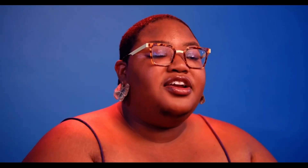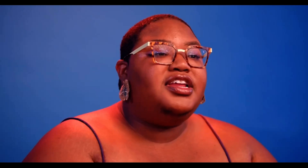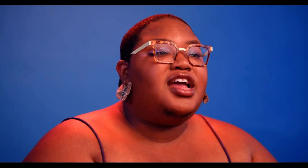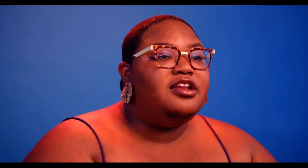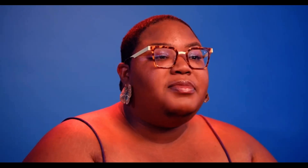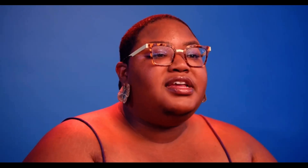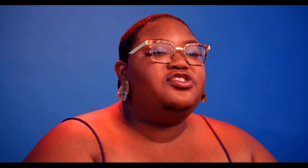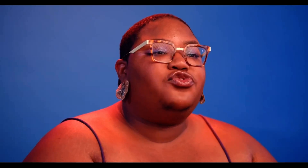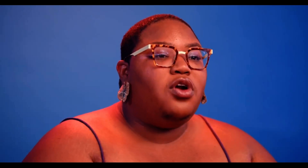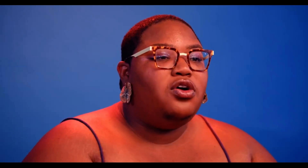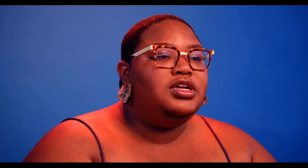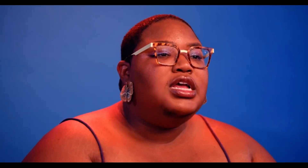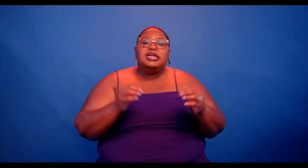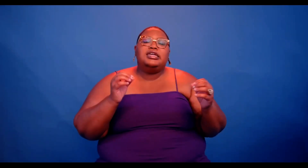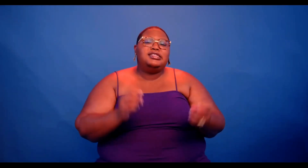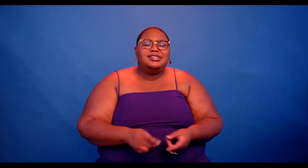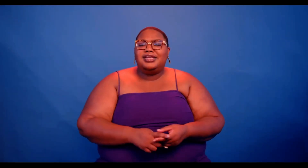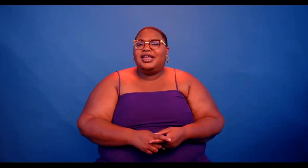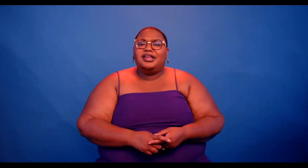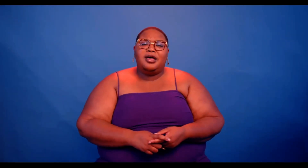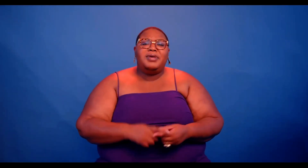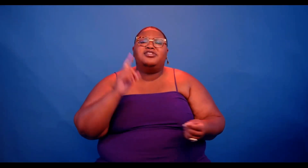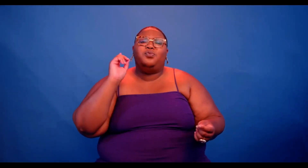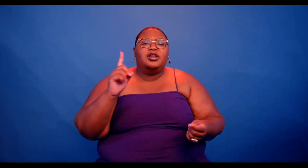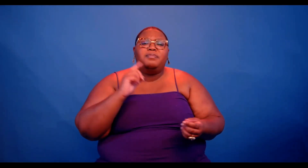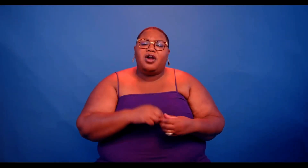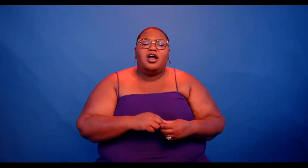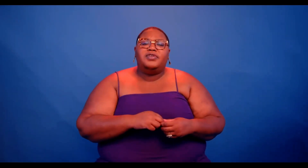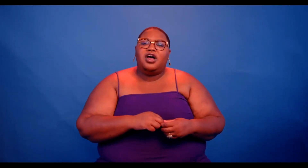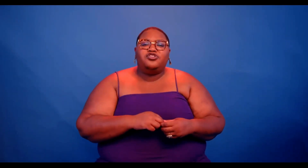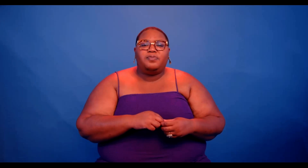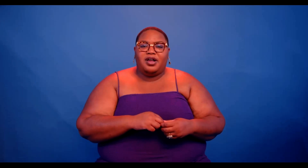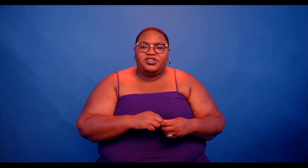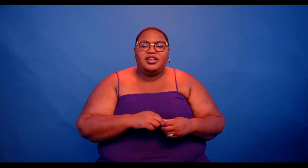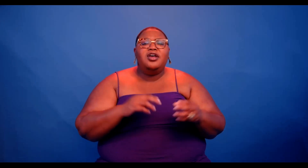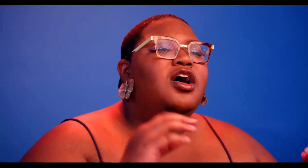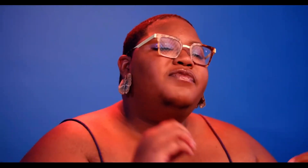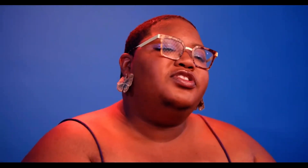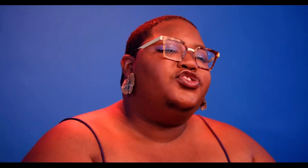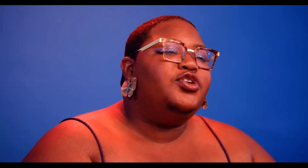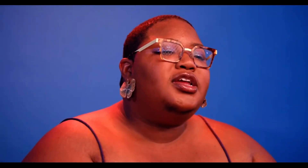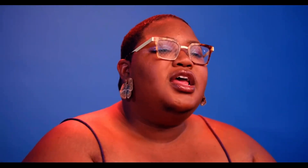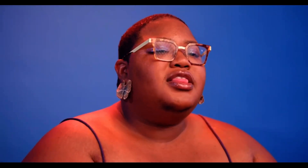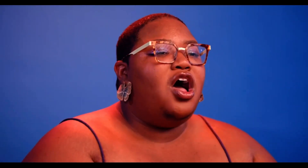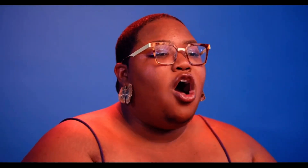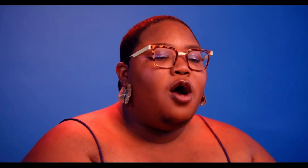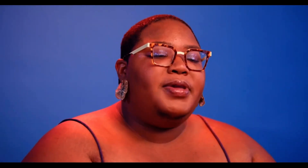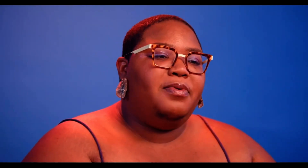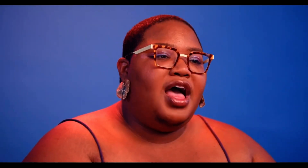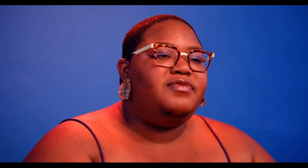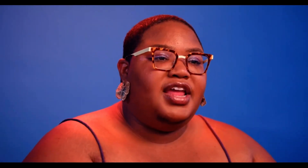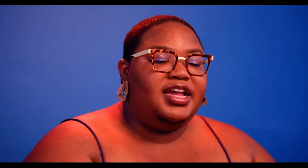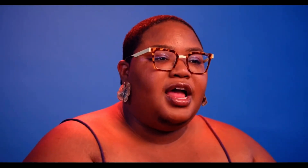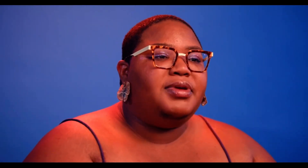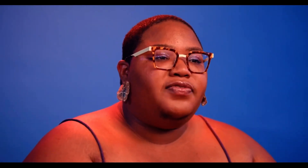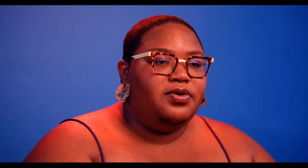the solidarity economy is strong, consistent income is one part of a larger project of ensuring that all